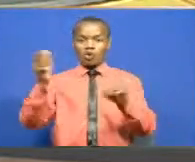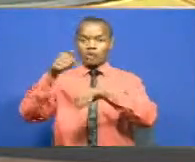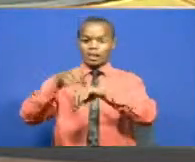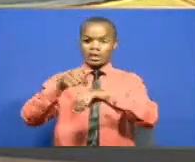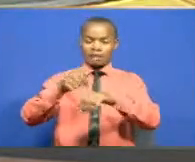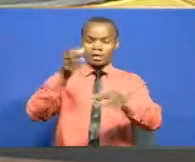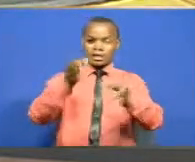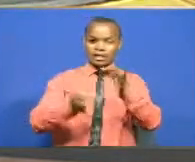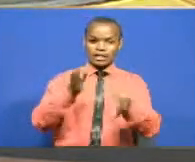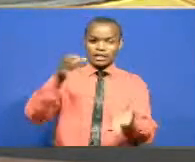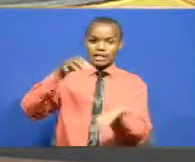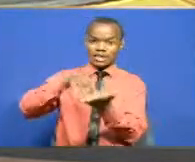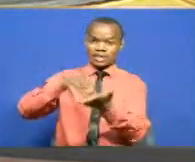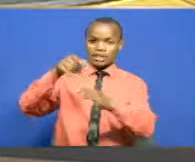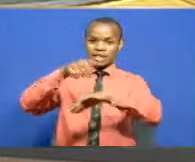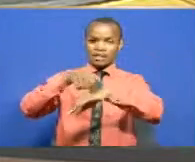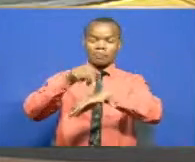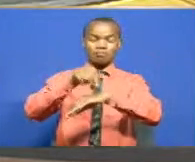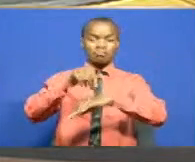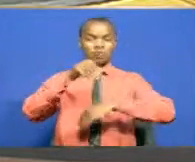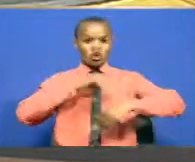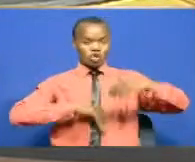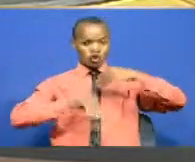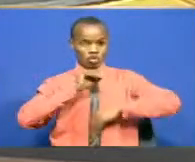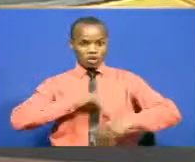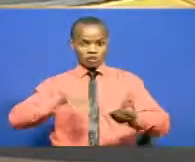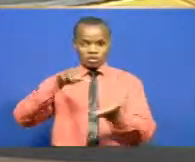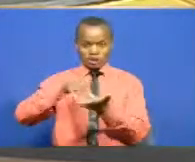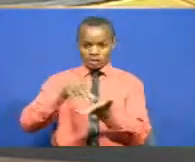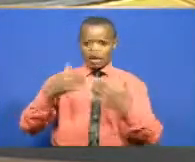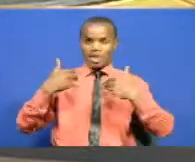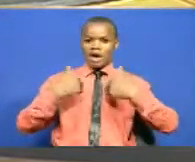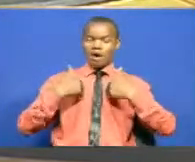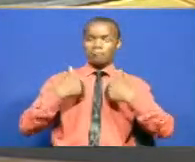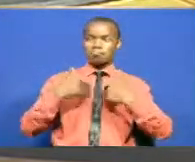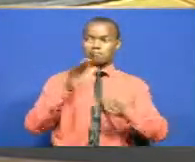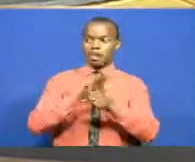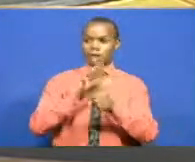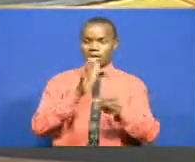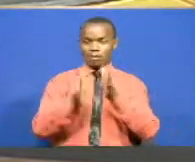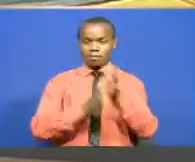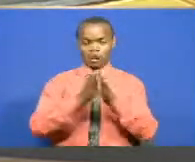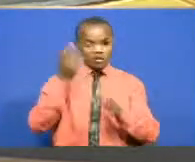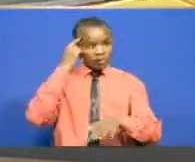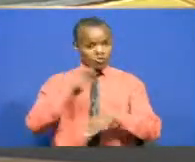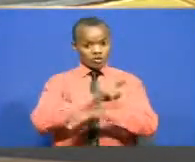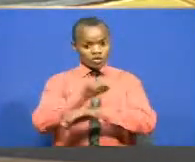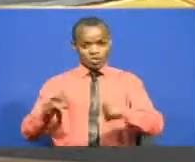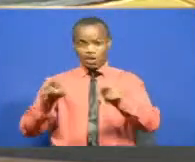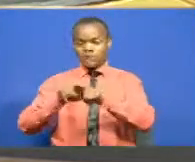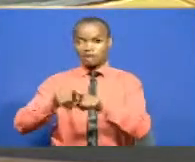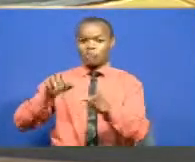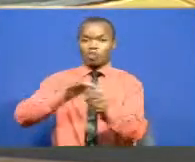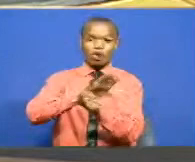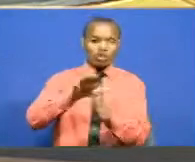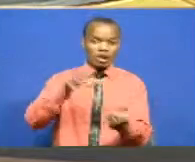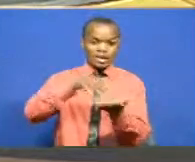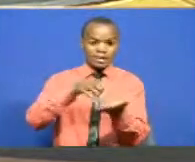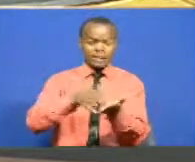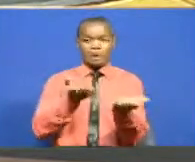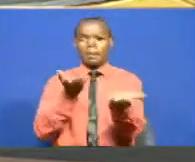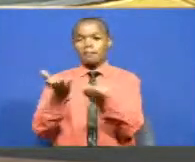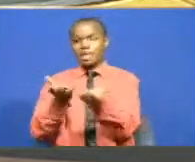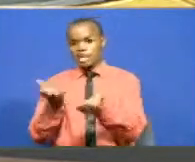involving misuse of public funds. Of course, we have that plus the latest on the COVID statistics plus business